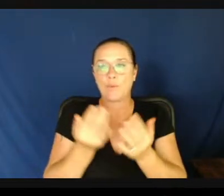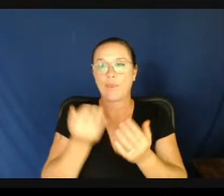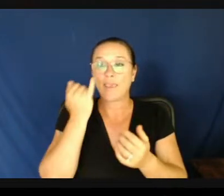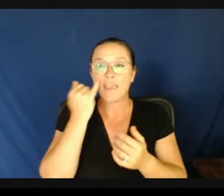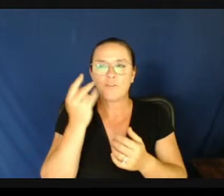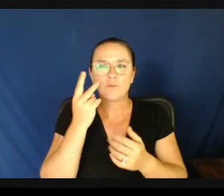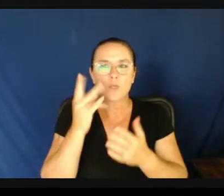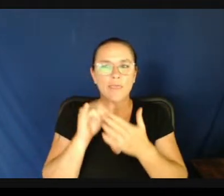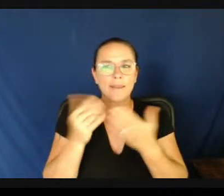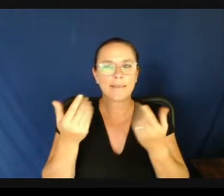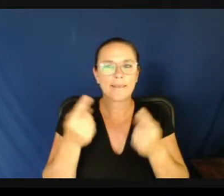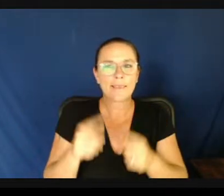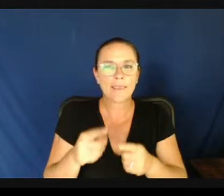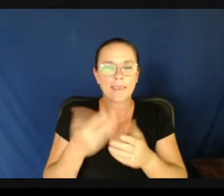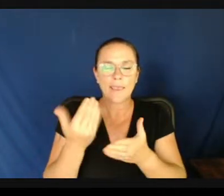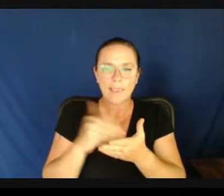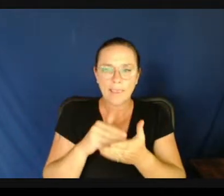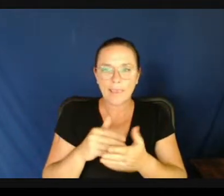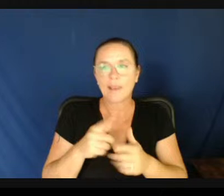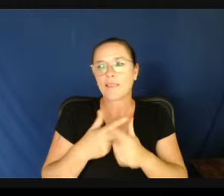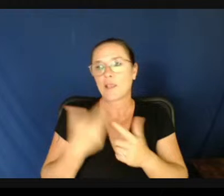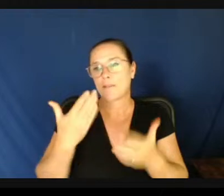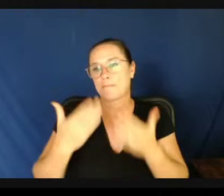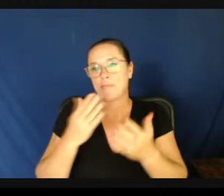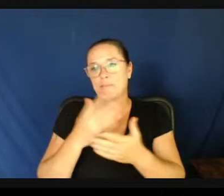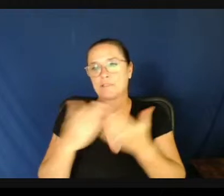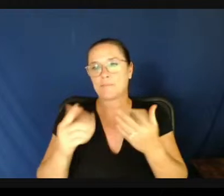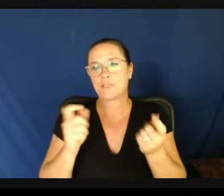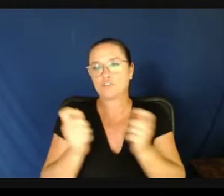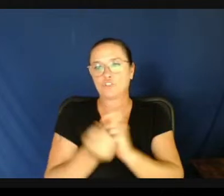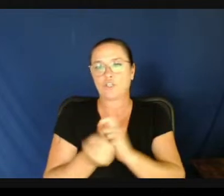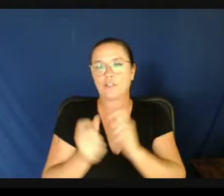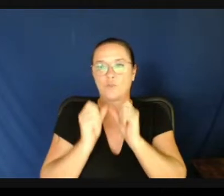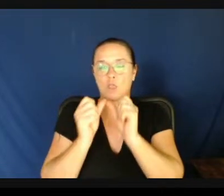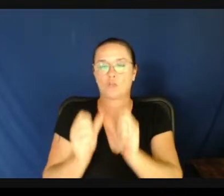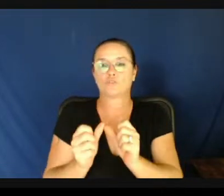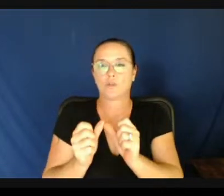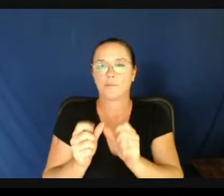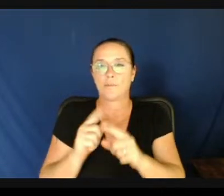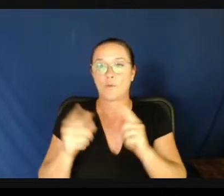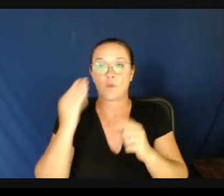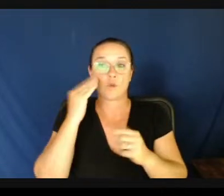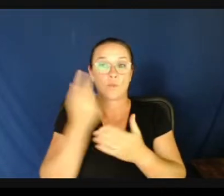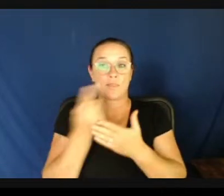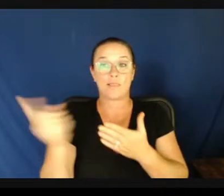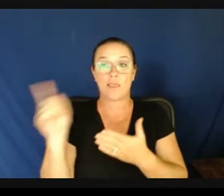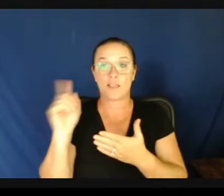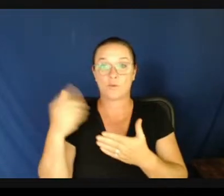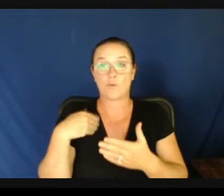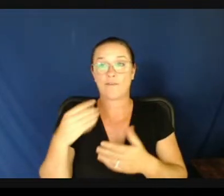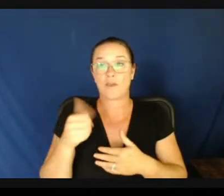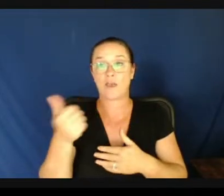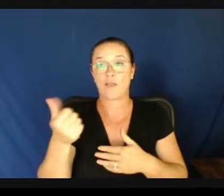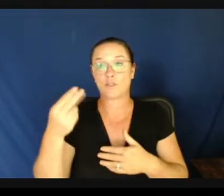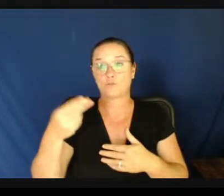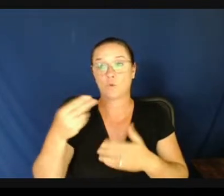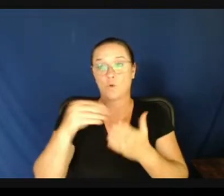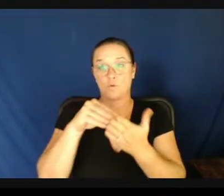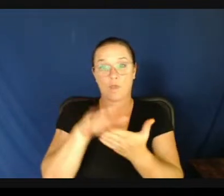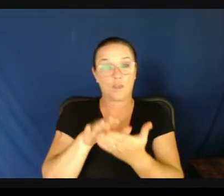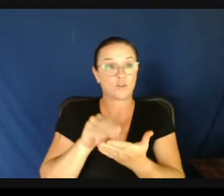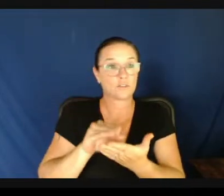might expect something changing more longer term, right? But as we noted last week, there are other historical records of having